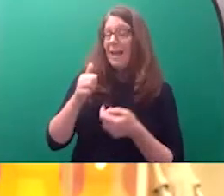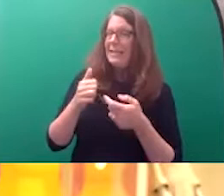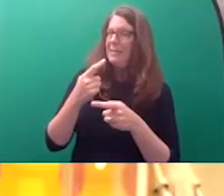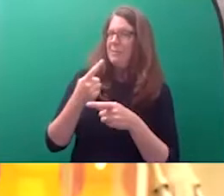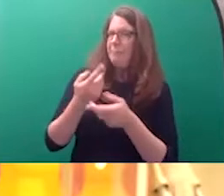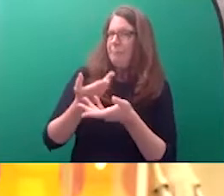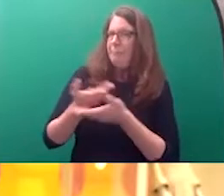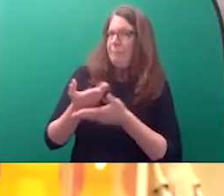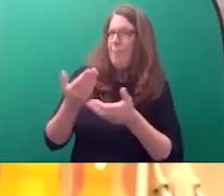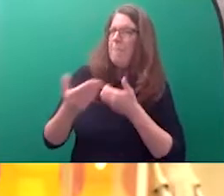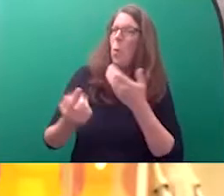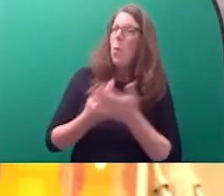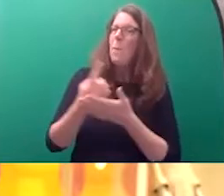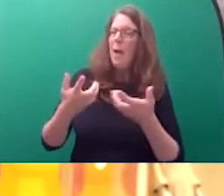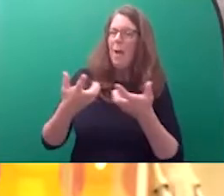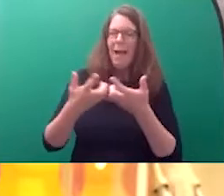how art meets fashion,